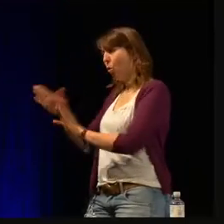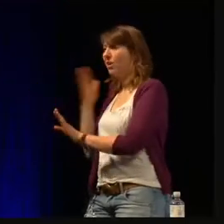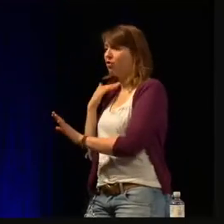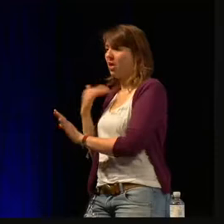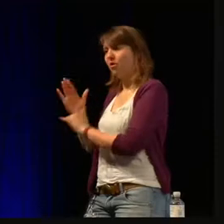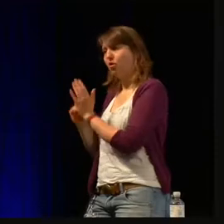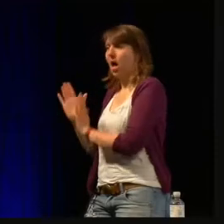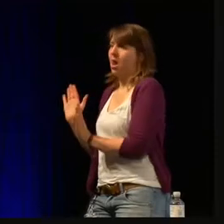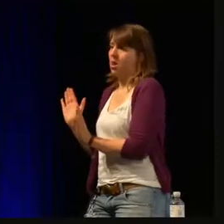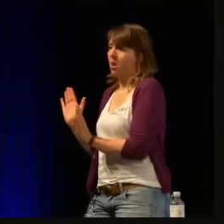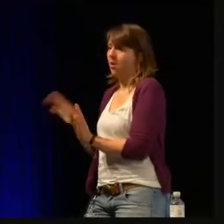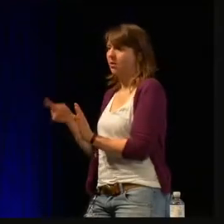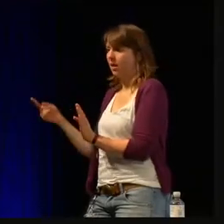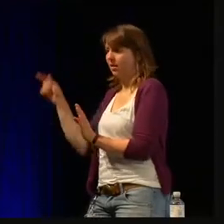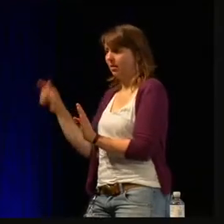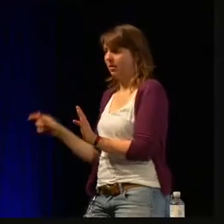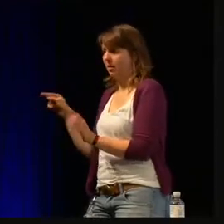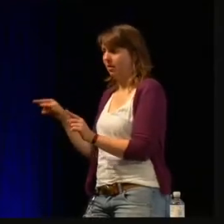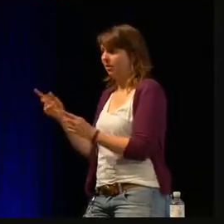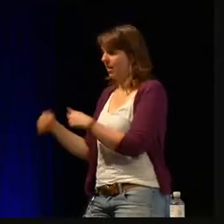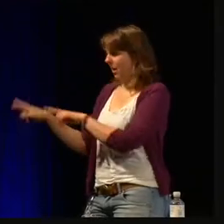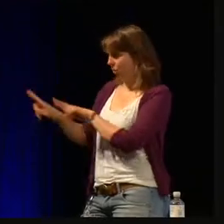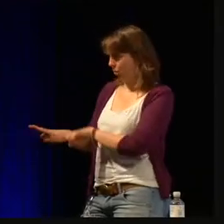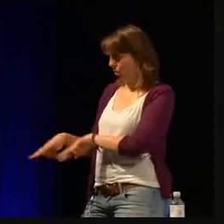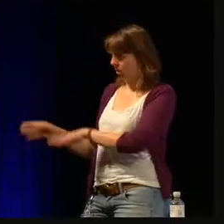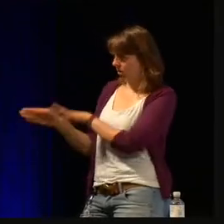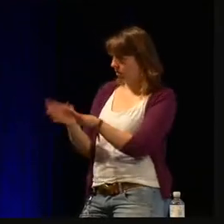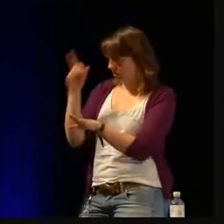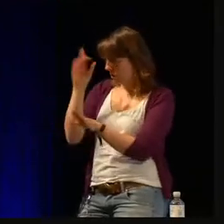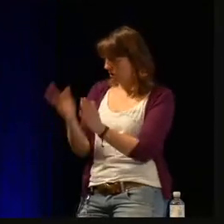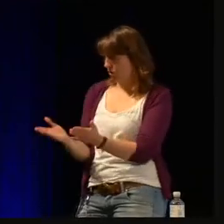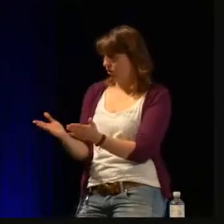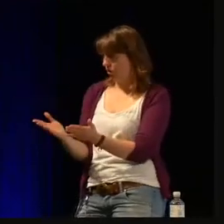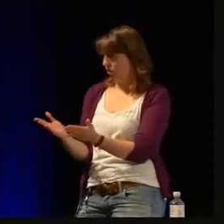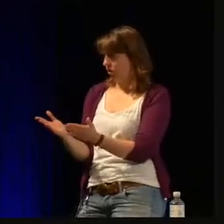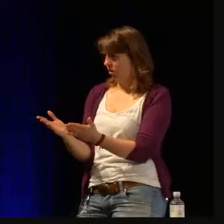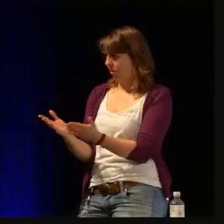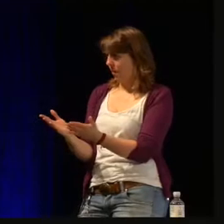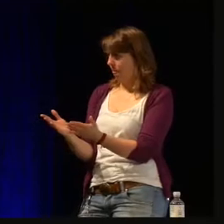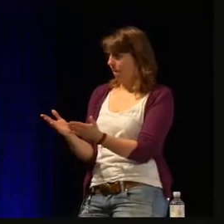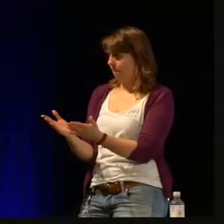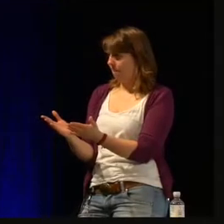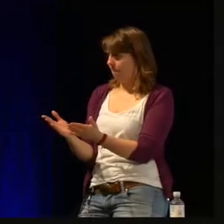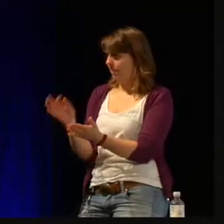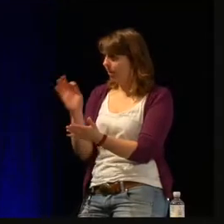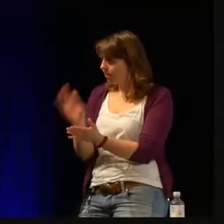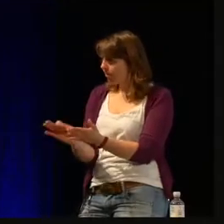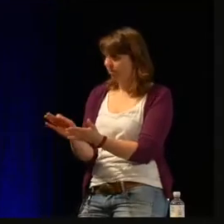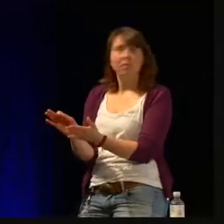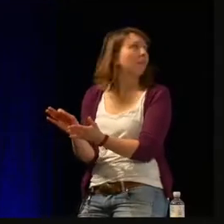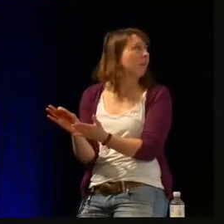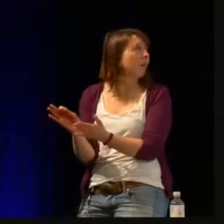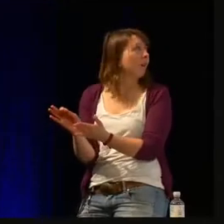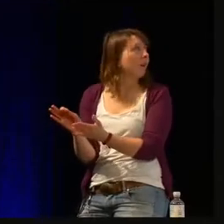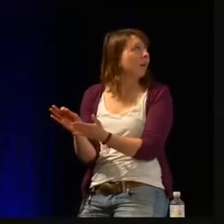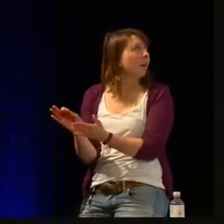She's a woman. She's a doctor. And then we translate it into Turkish and then back again. Then